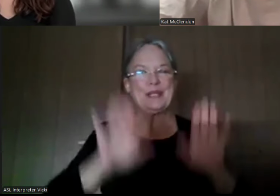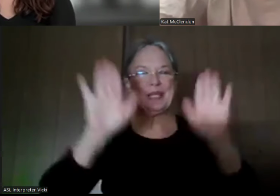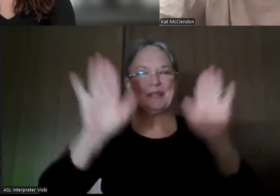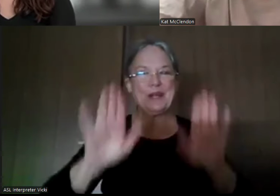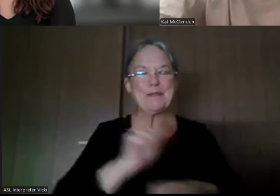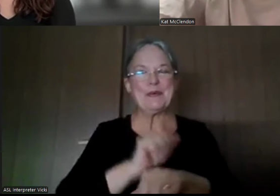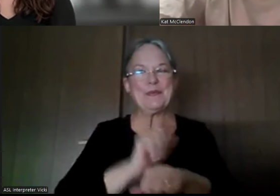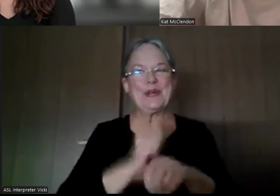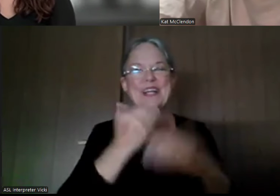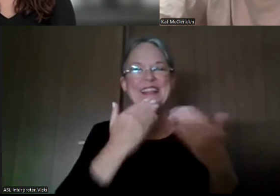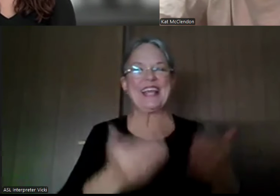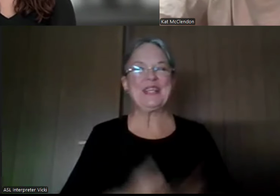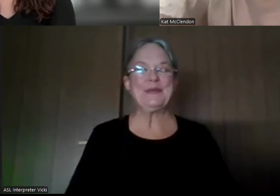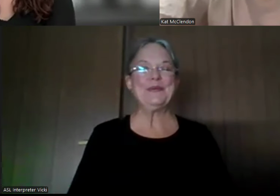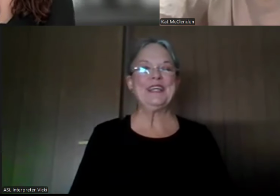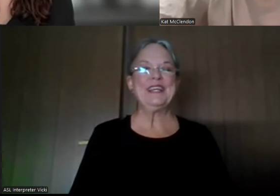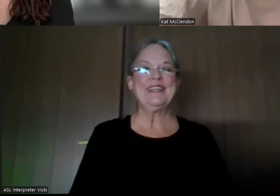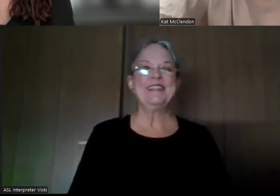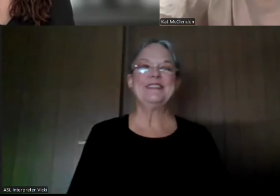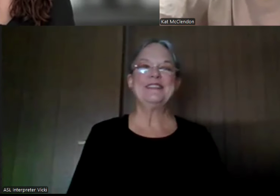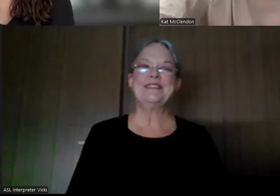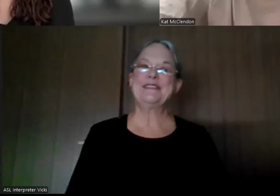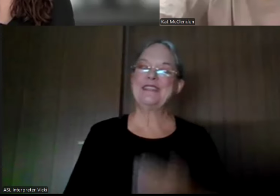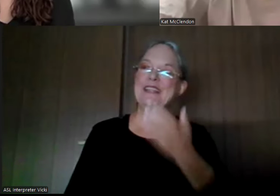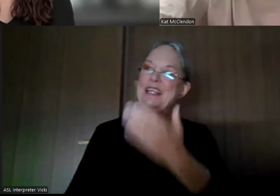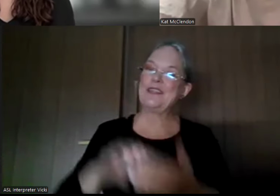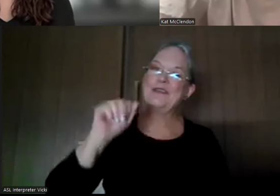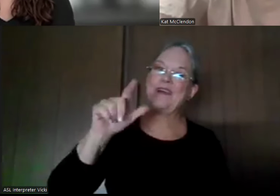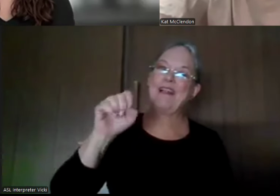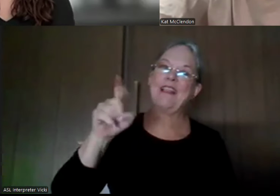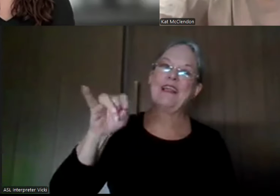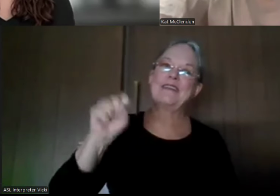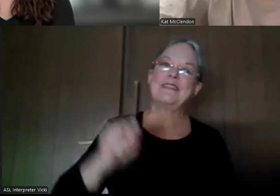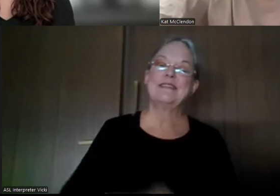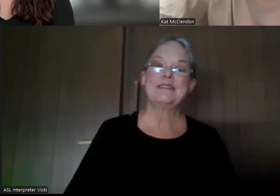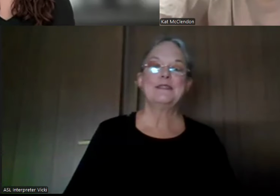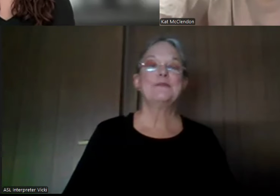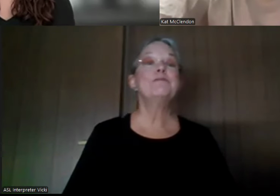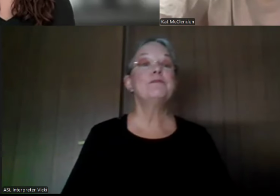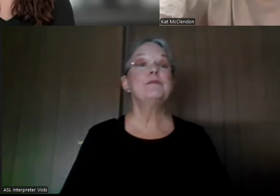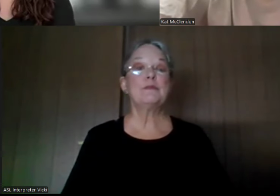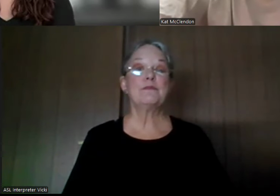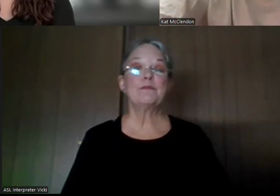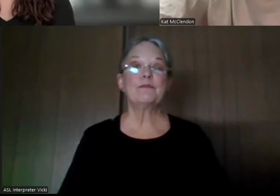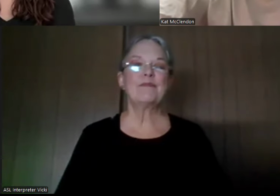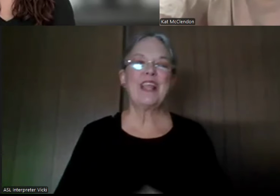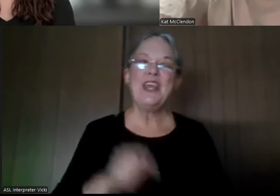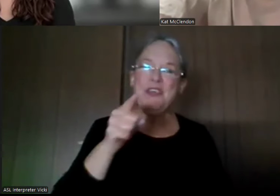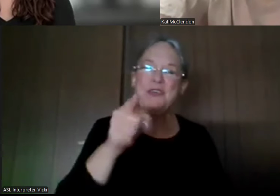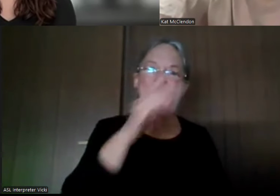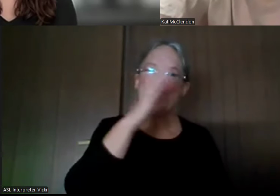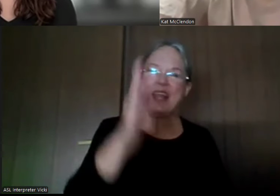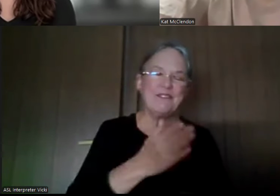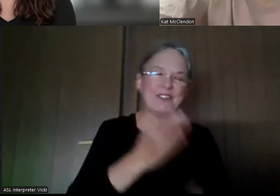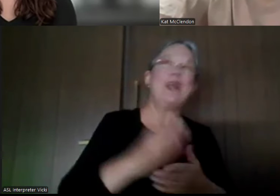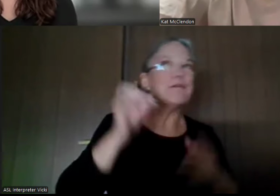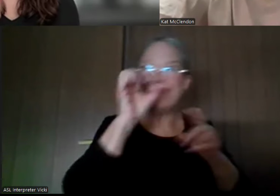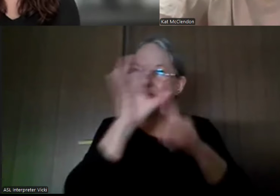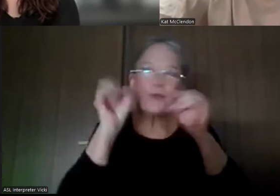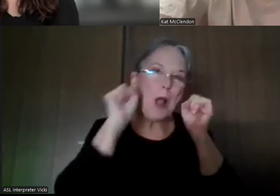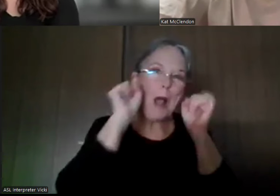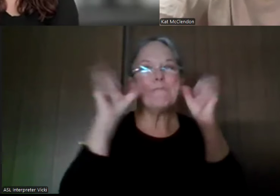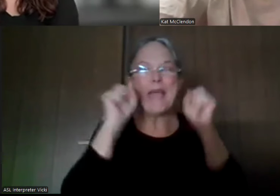you. Thank you, Alexis. Guys, y'all never cease to amaze me. Y'all just never cease